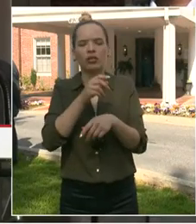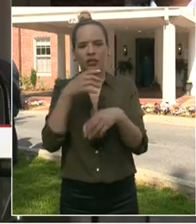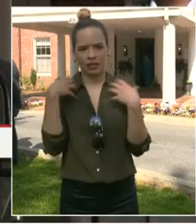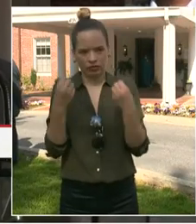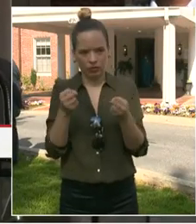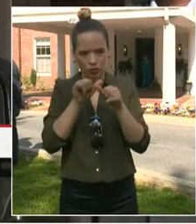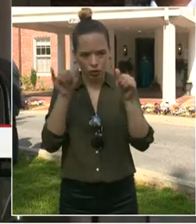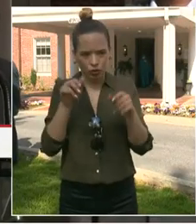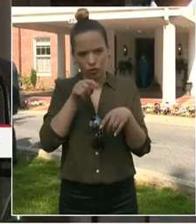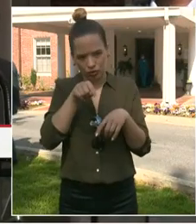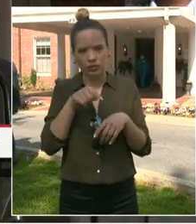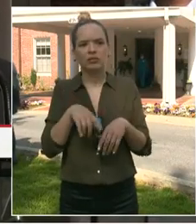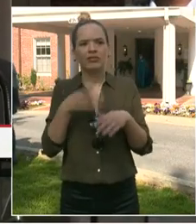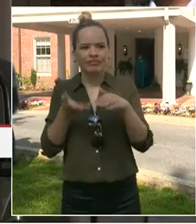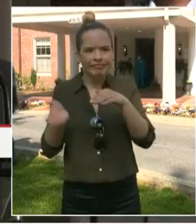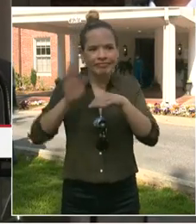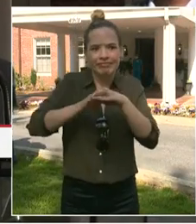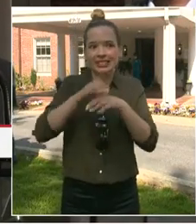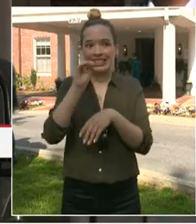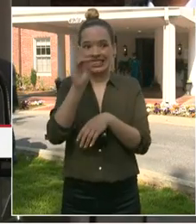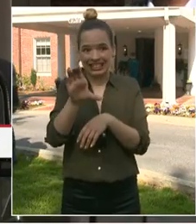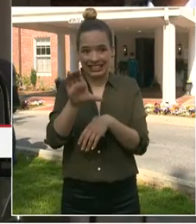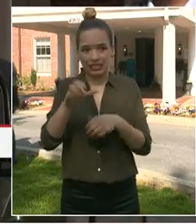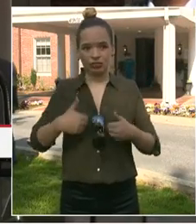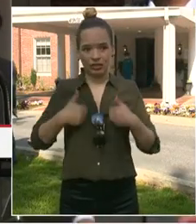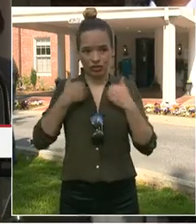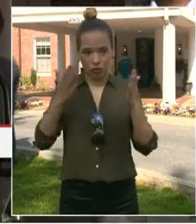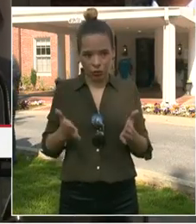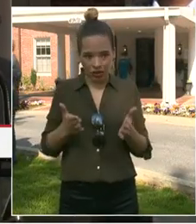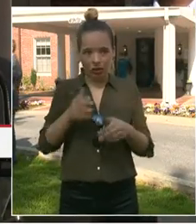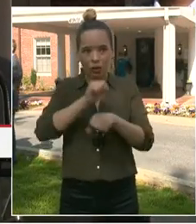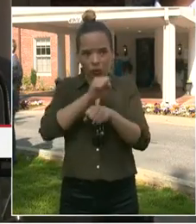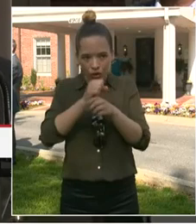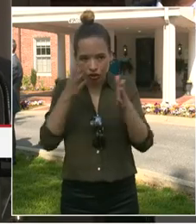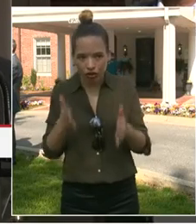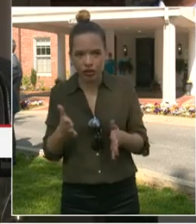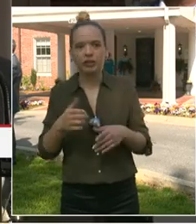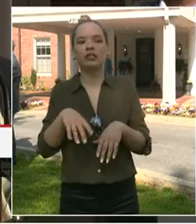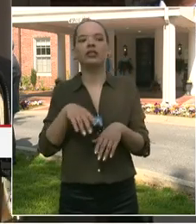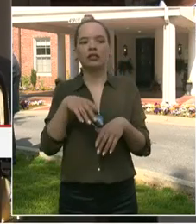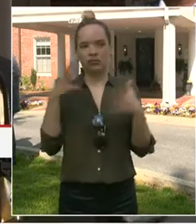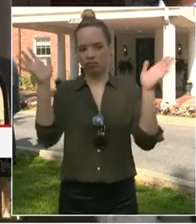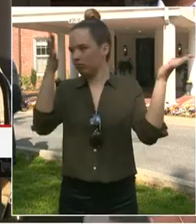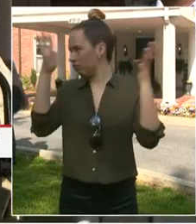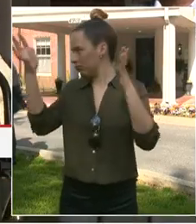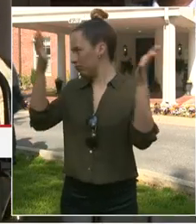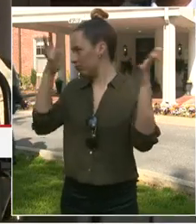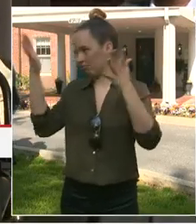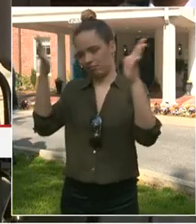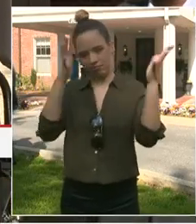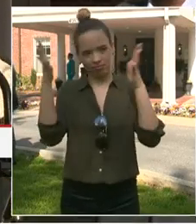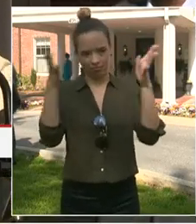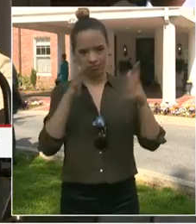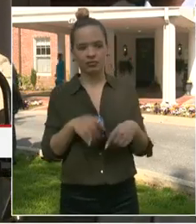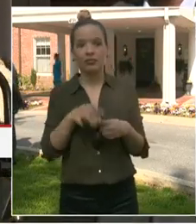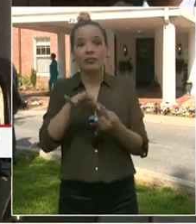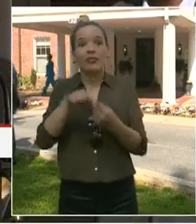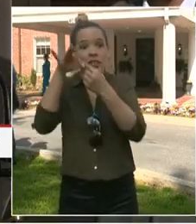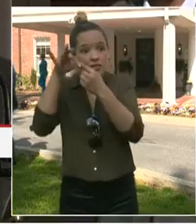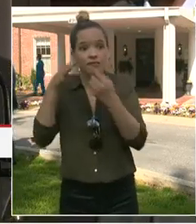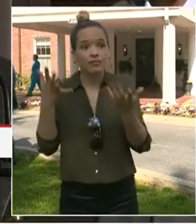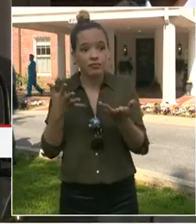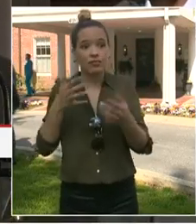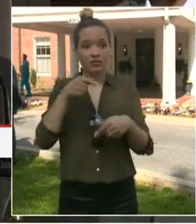residents who are working in healthcare, especially those residents who are living in